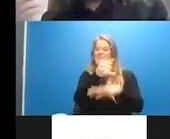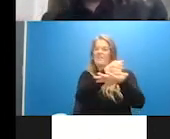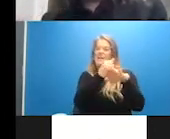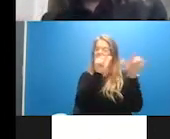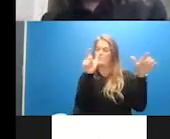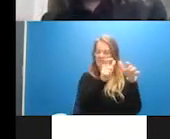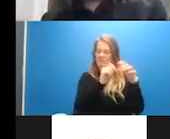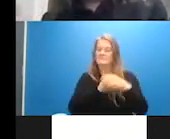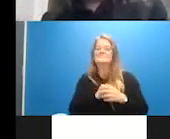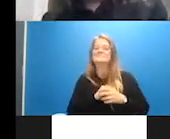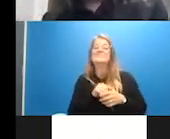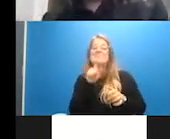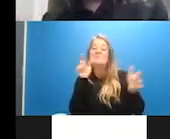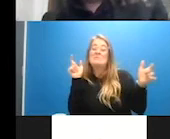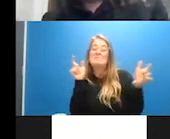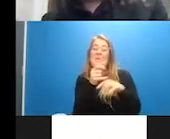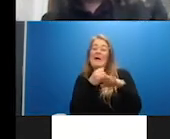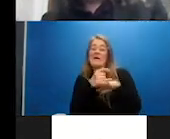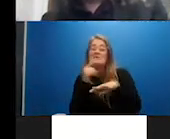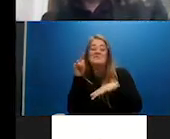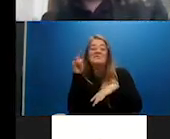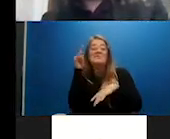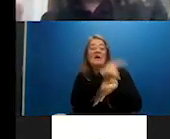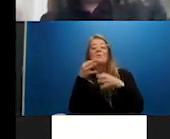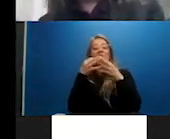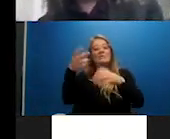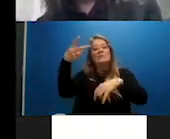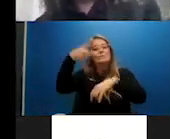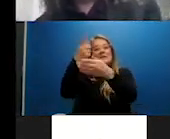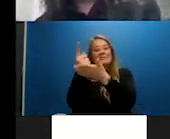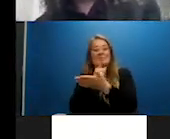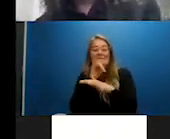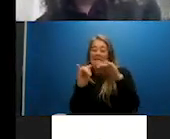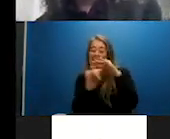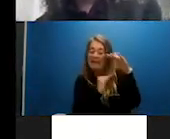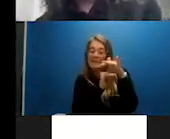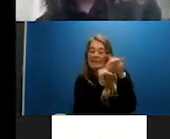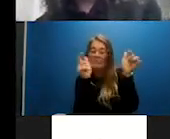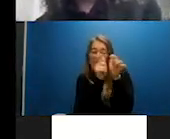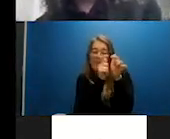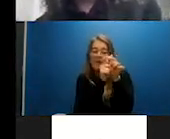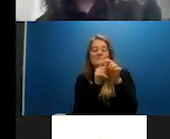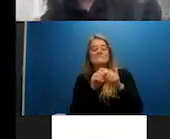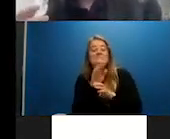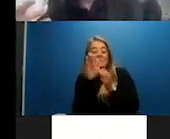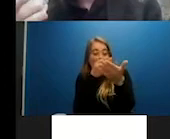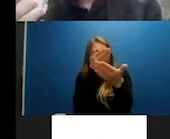kind of island you get to by seaplane or by a ferry twice a week. So it's a very isolated environment. And